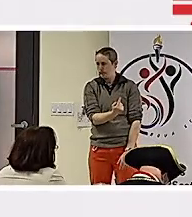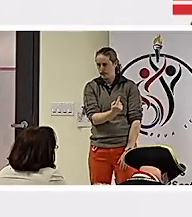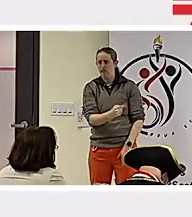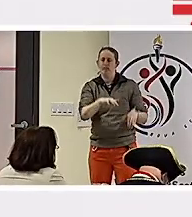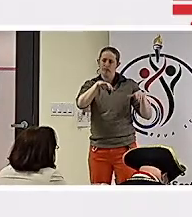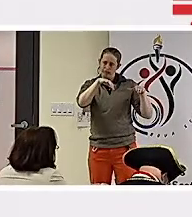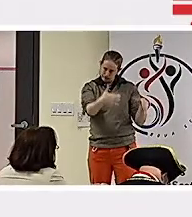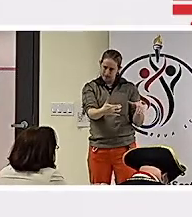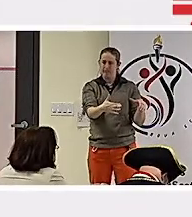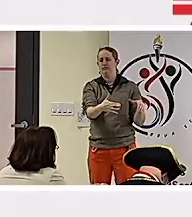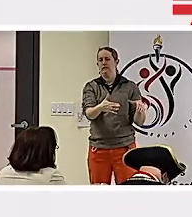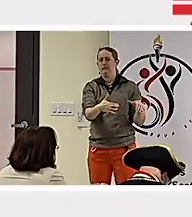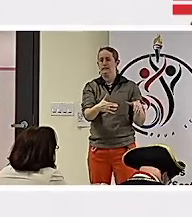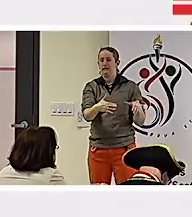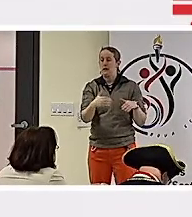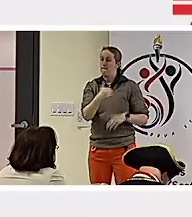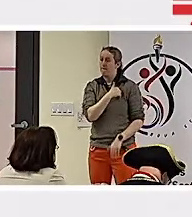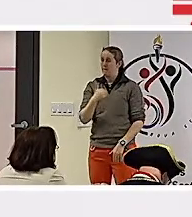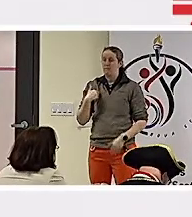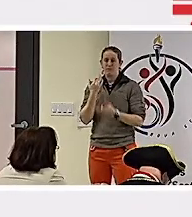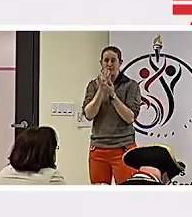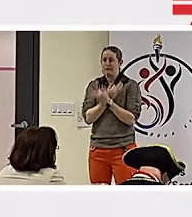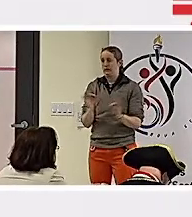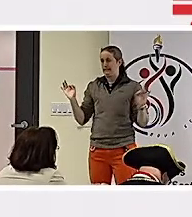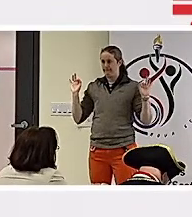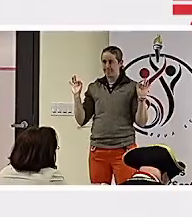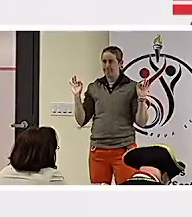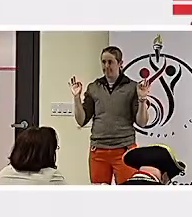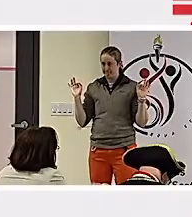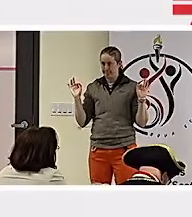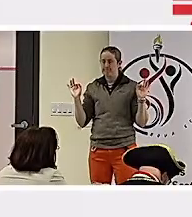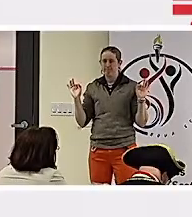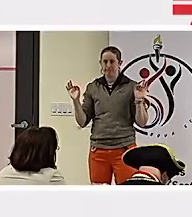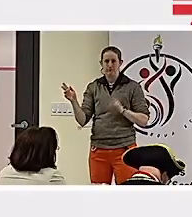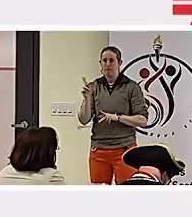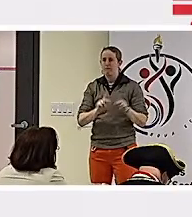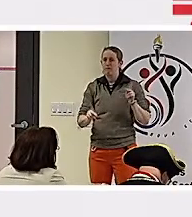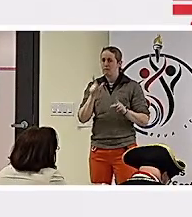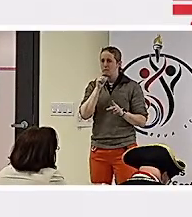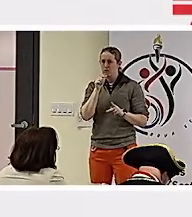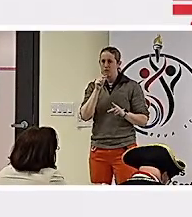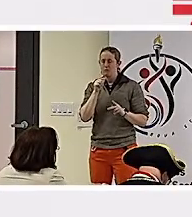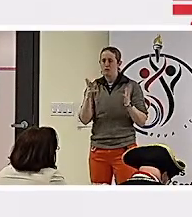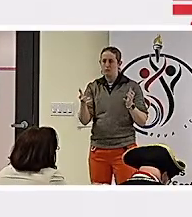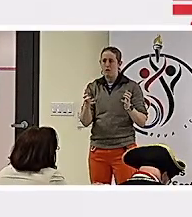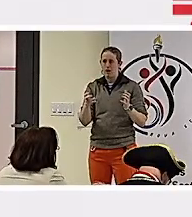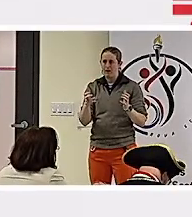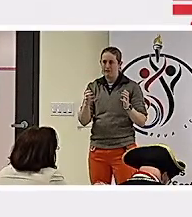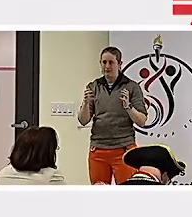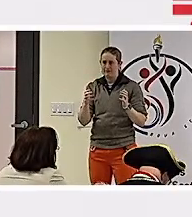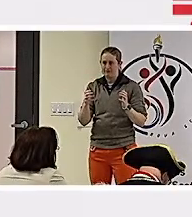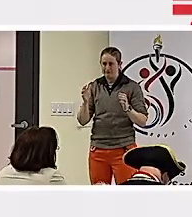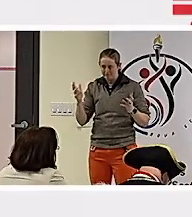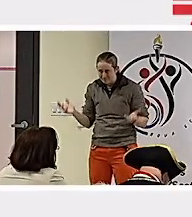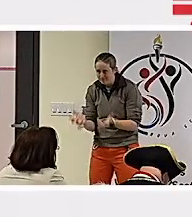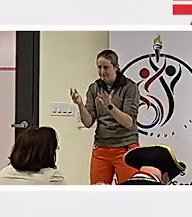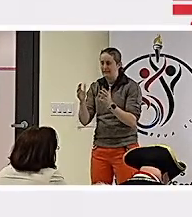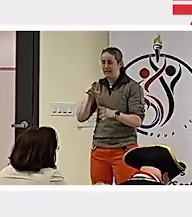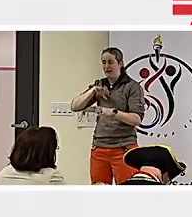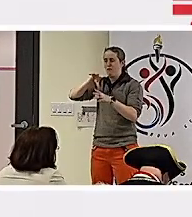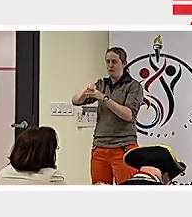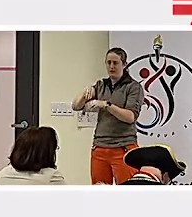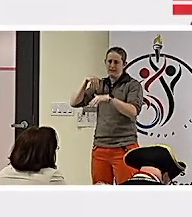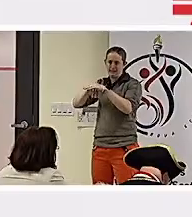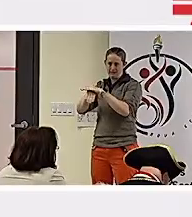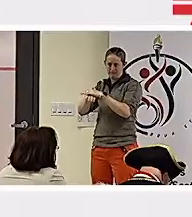free membership for those who would like to advance inclusion and accessibility. The